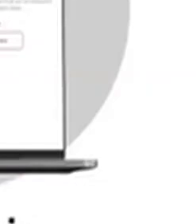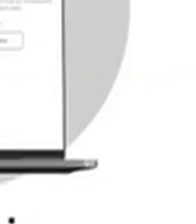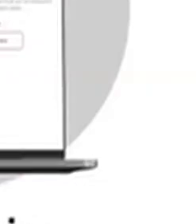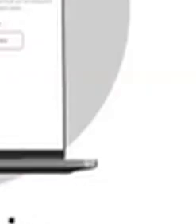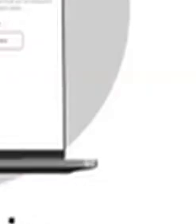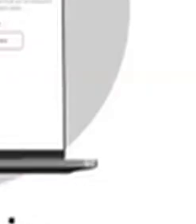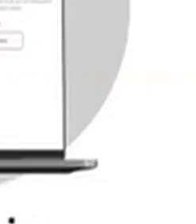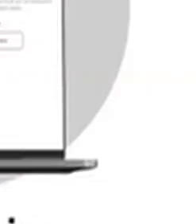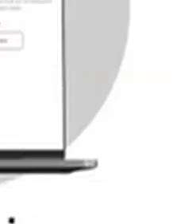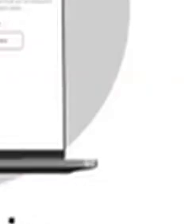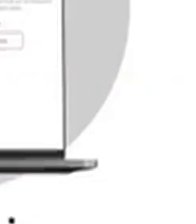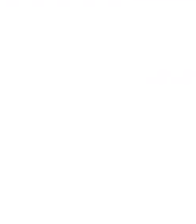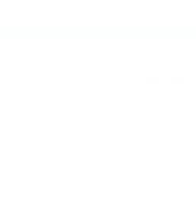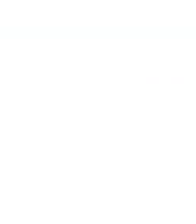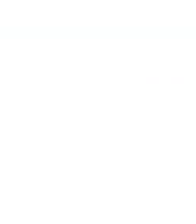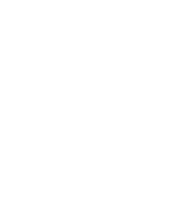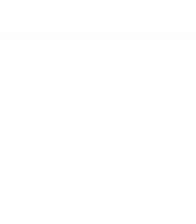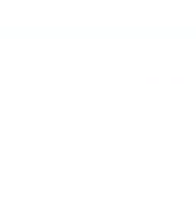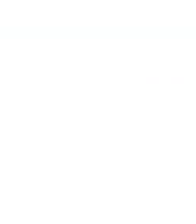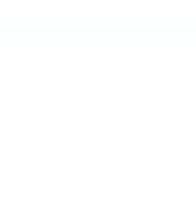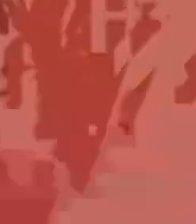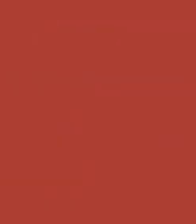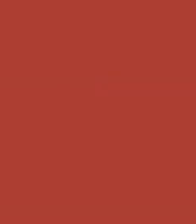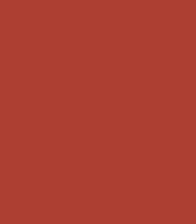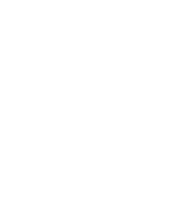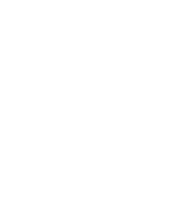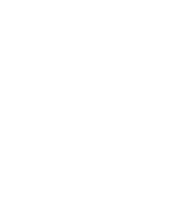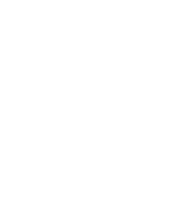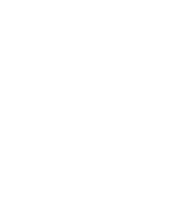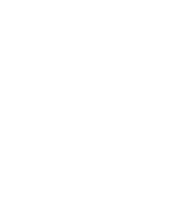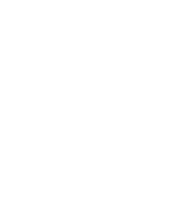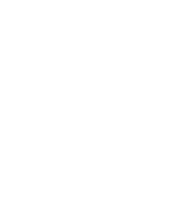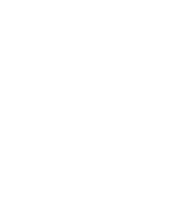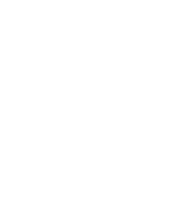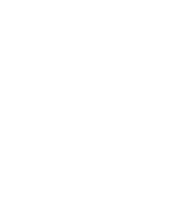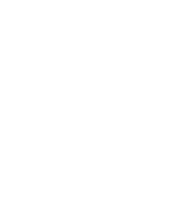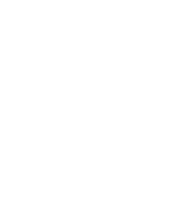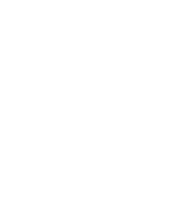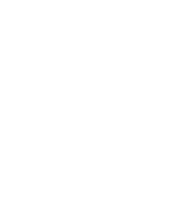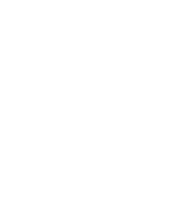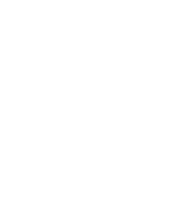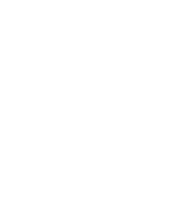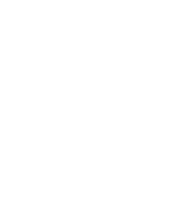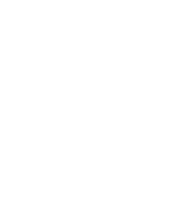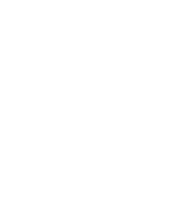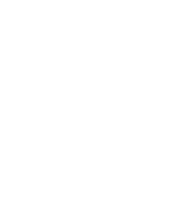start saving today. Kusave ni rahisi na Equity.